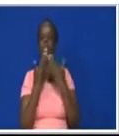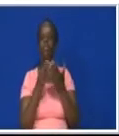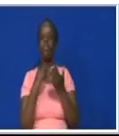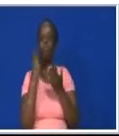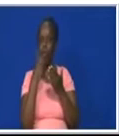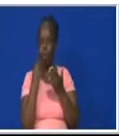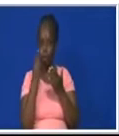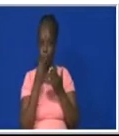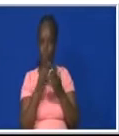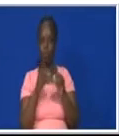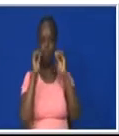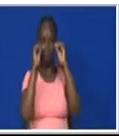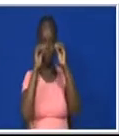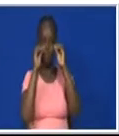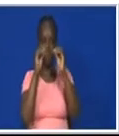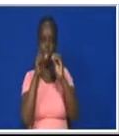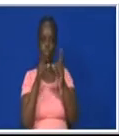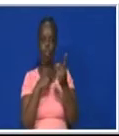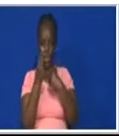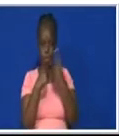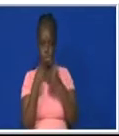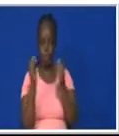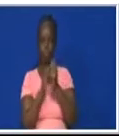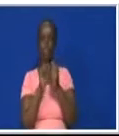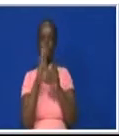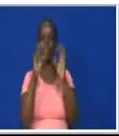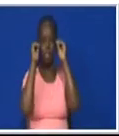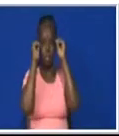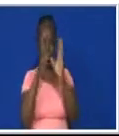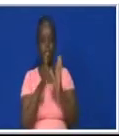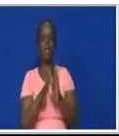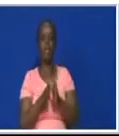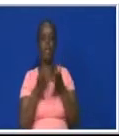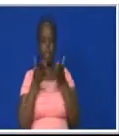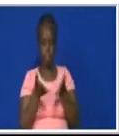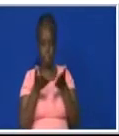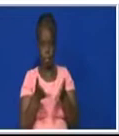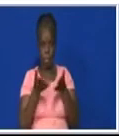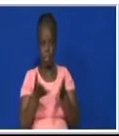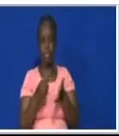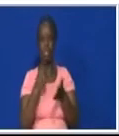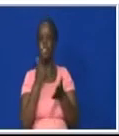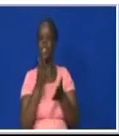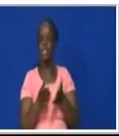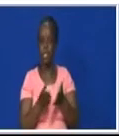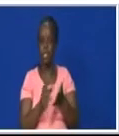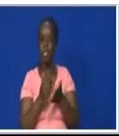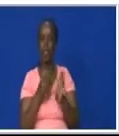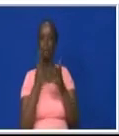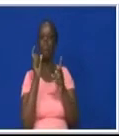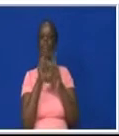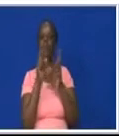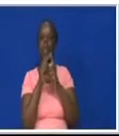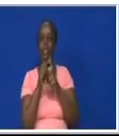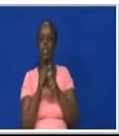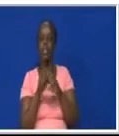or teaching you, you are talking with the teacher and he is present and he says some of the words or